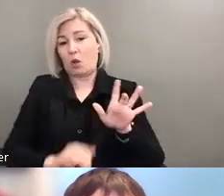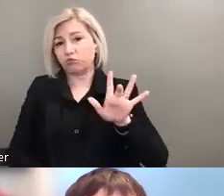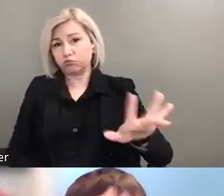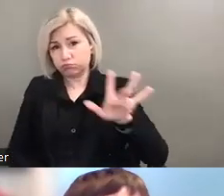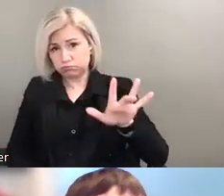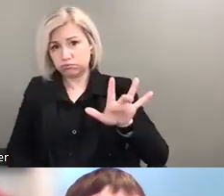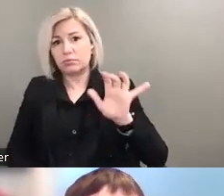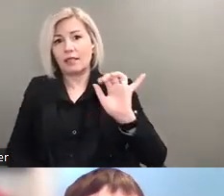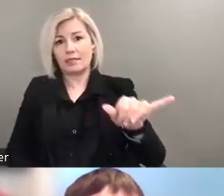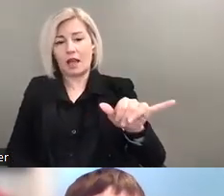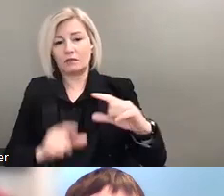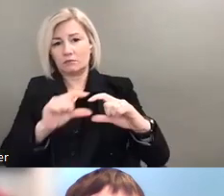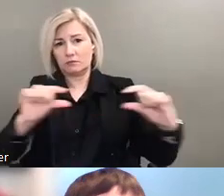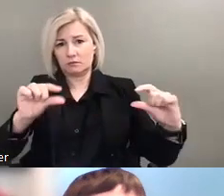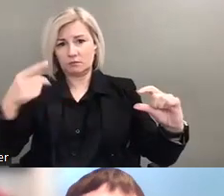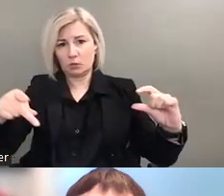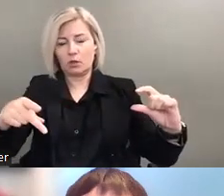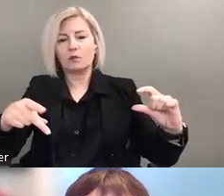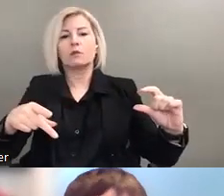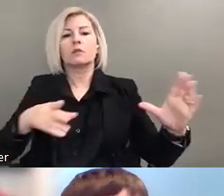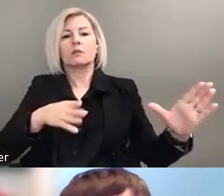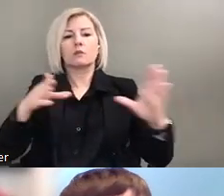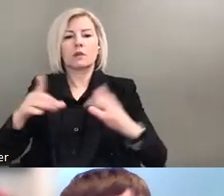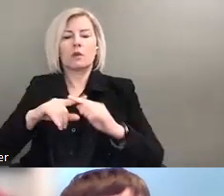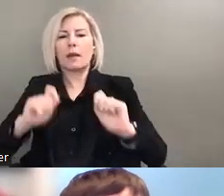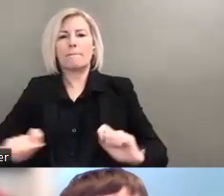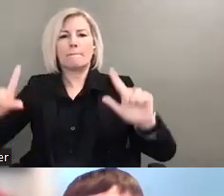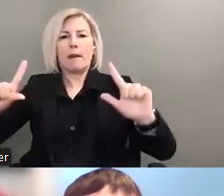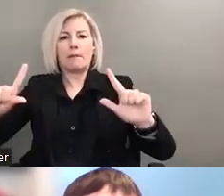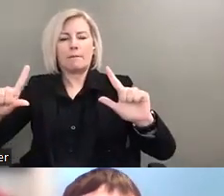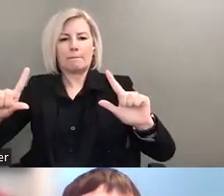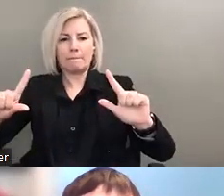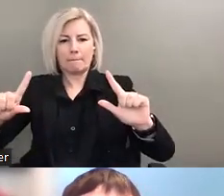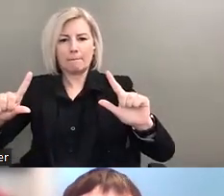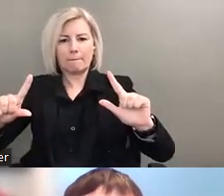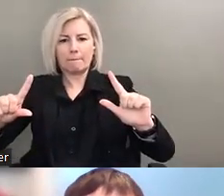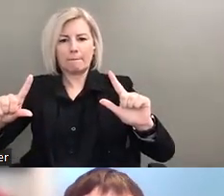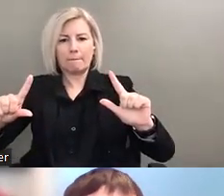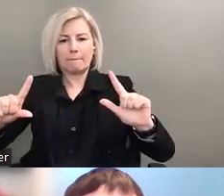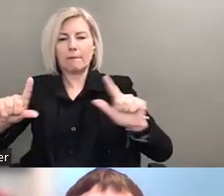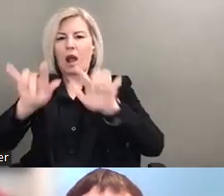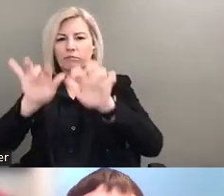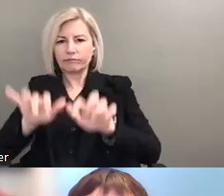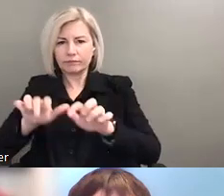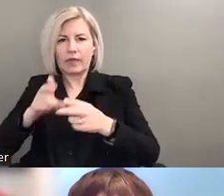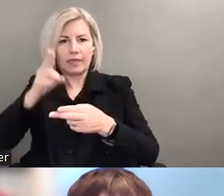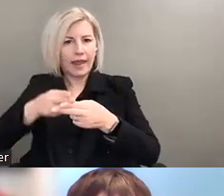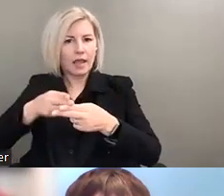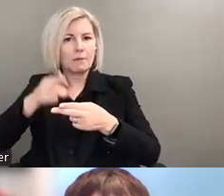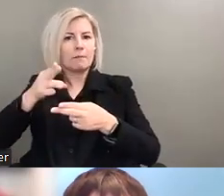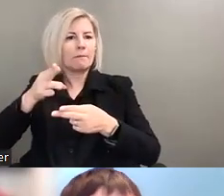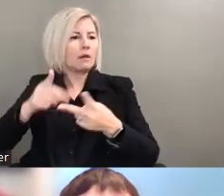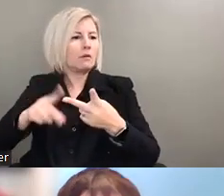button. From there, you'll get a pop-up window, and you can enter the name, whether they are in the